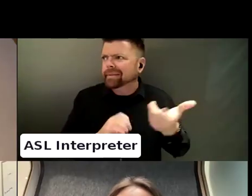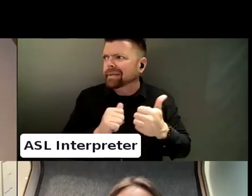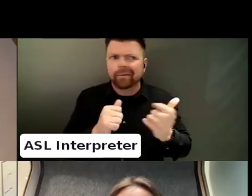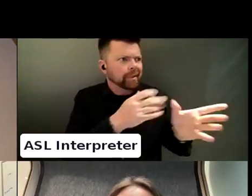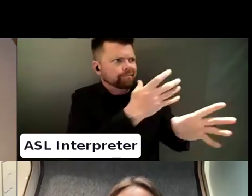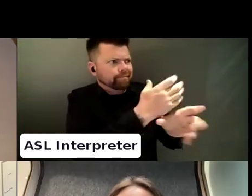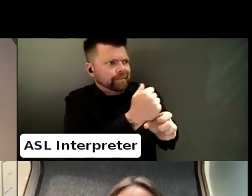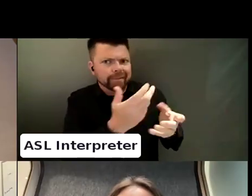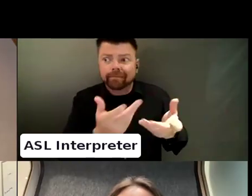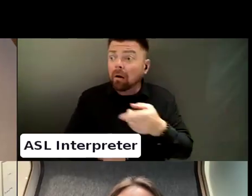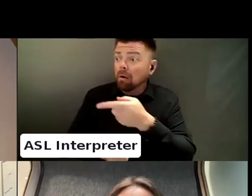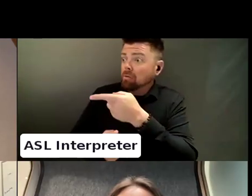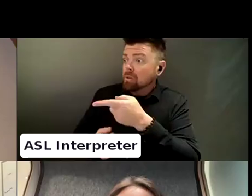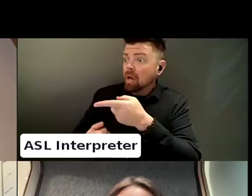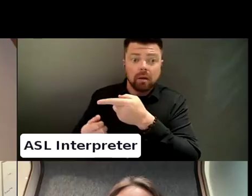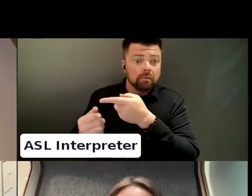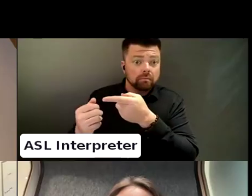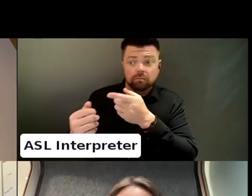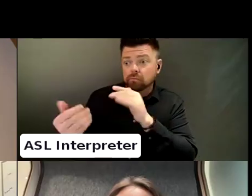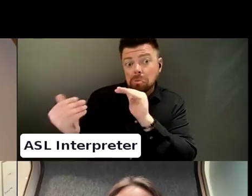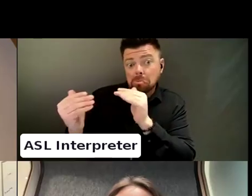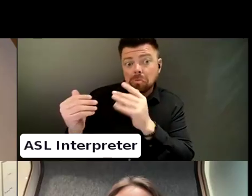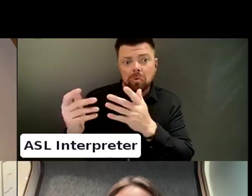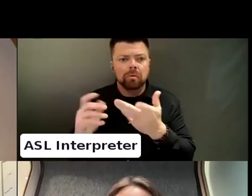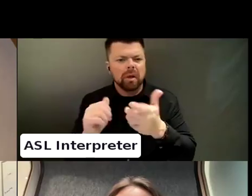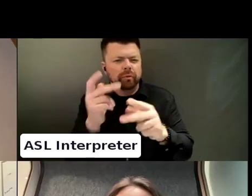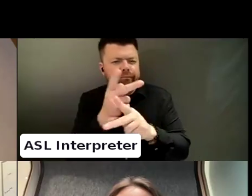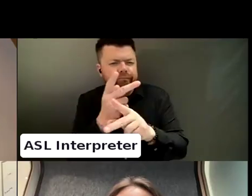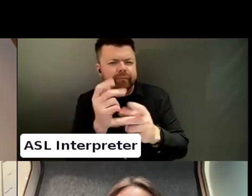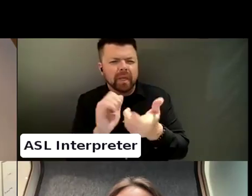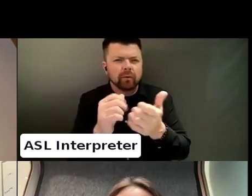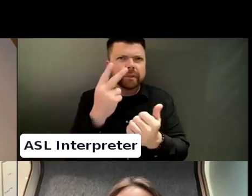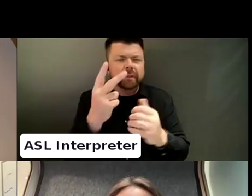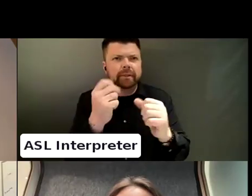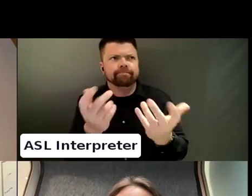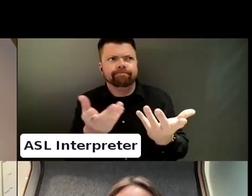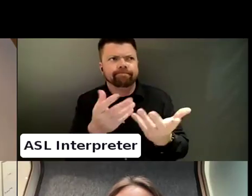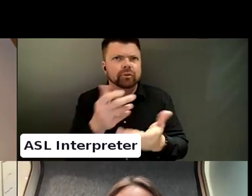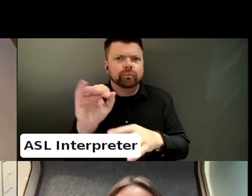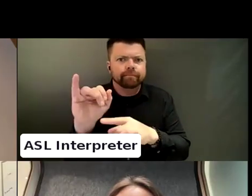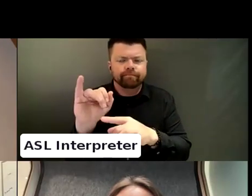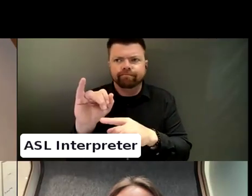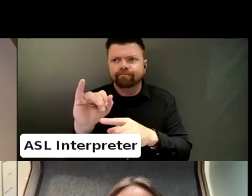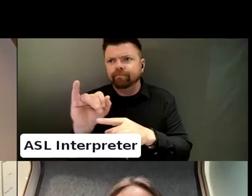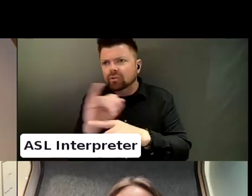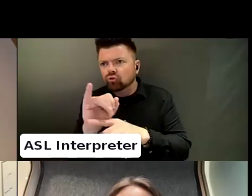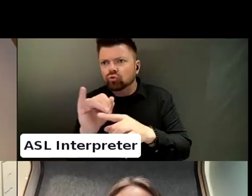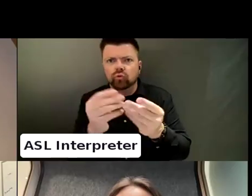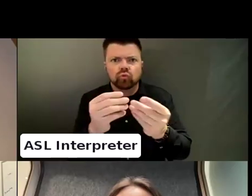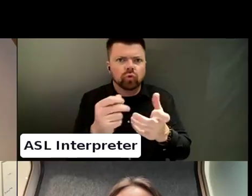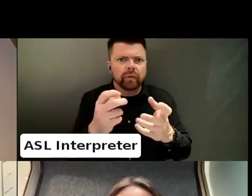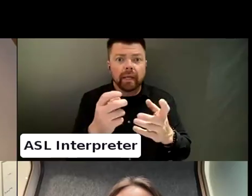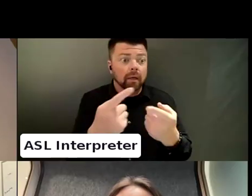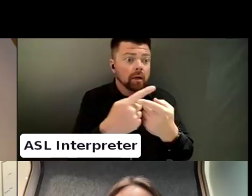today. Whereas we're looking at, okay, how do we look at other industries to be able to solve that? So have we solved